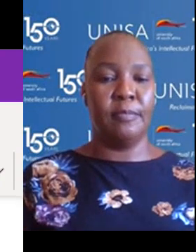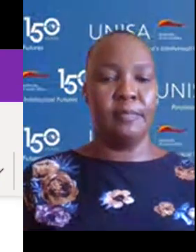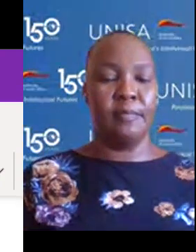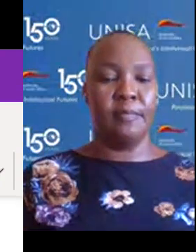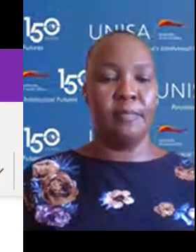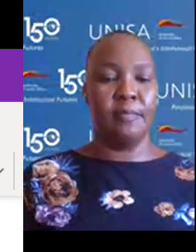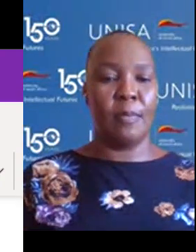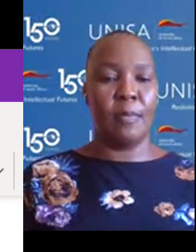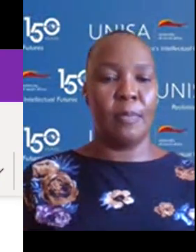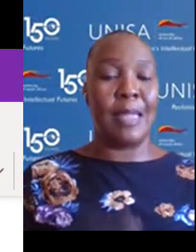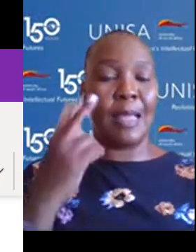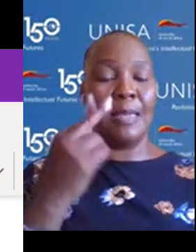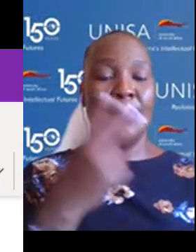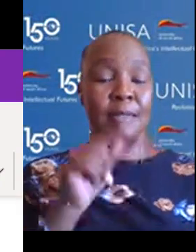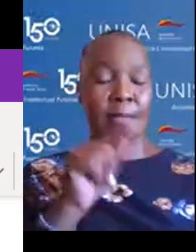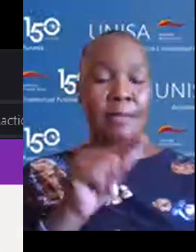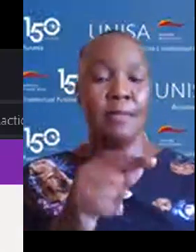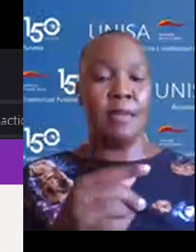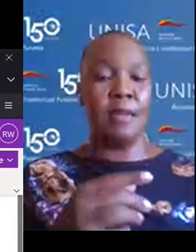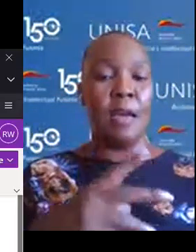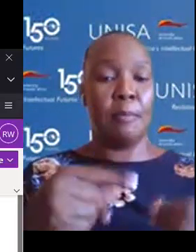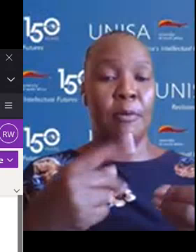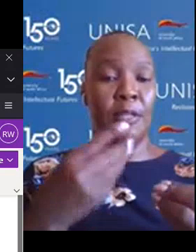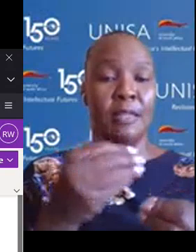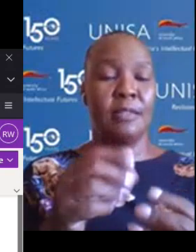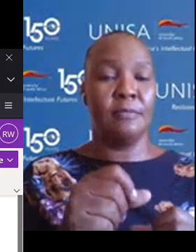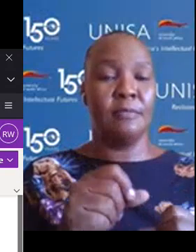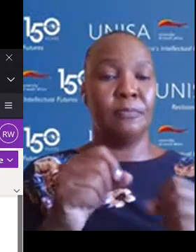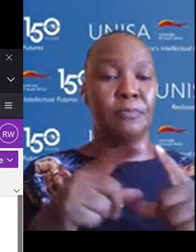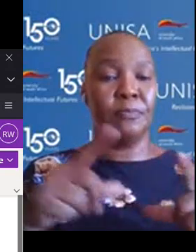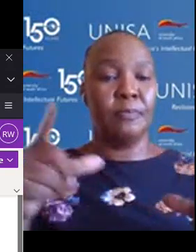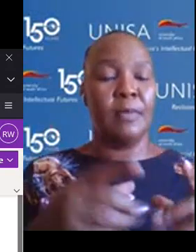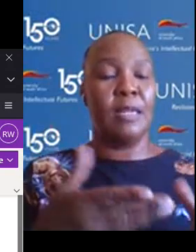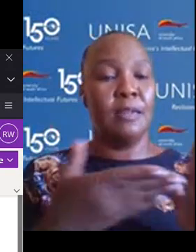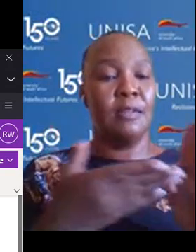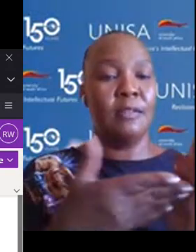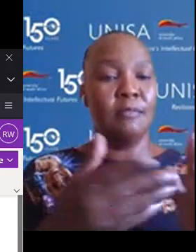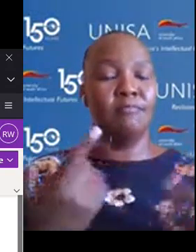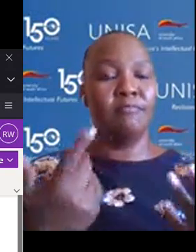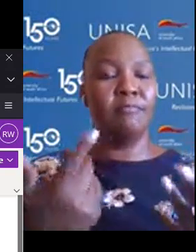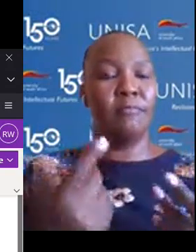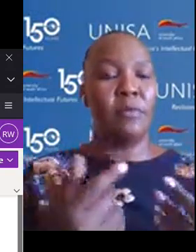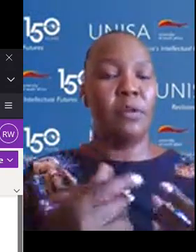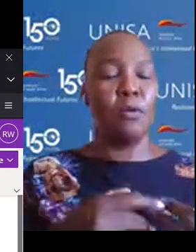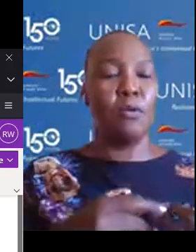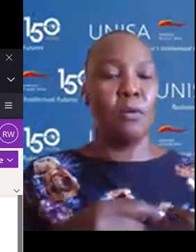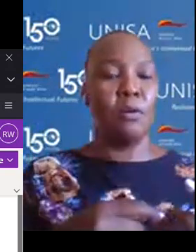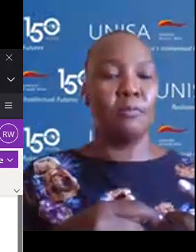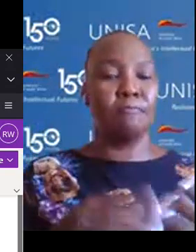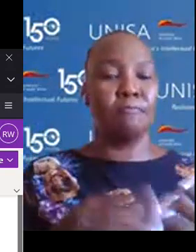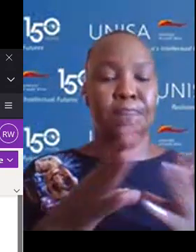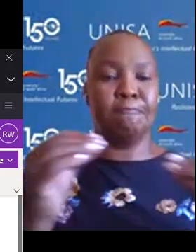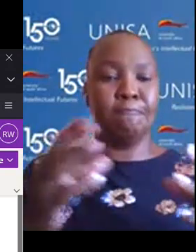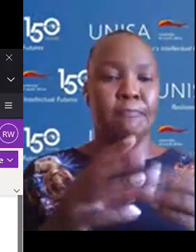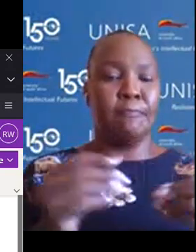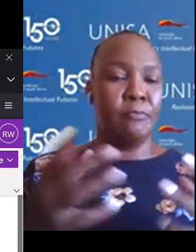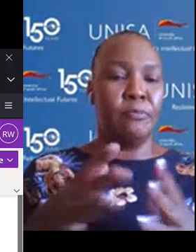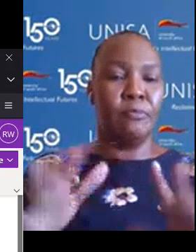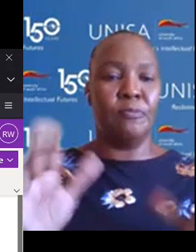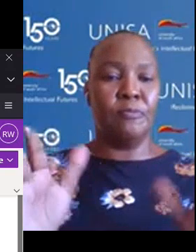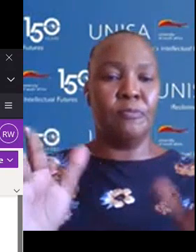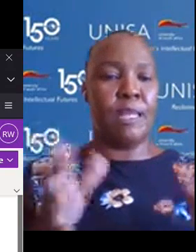Now, the nice thing about this is then, if I zoom out here, so I can always then, I'm done with that. So I can tick off what I have already